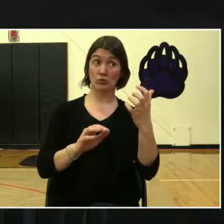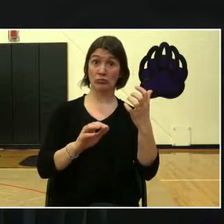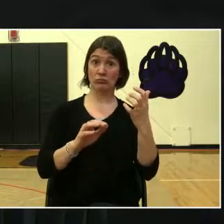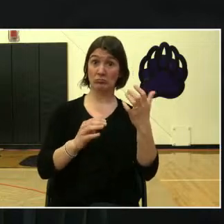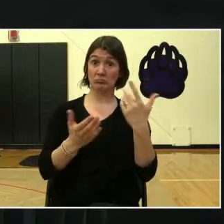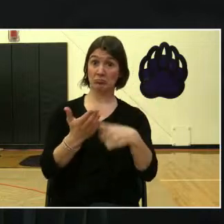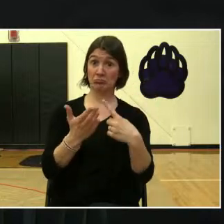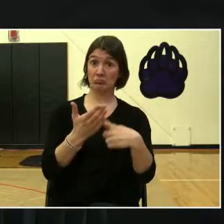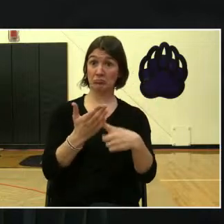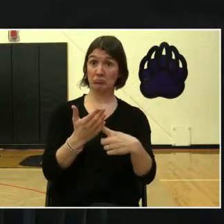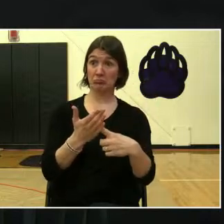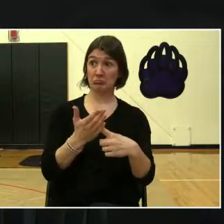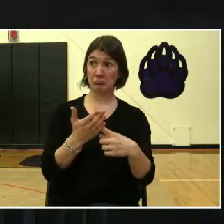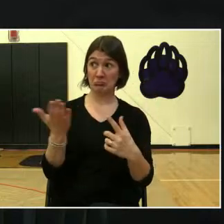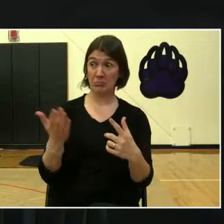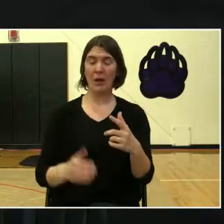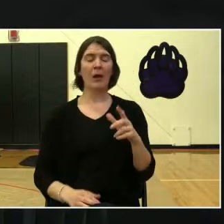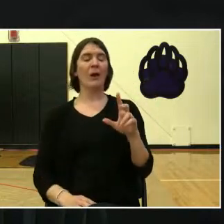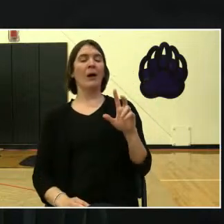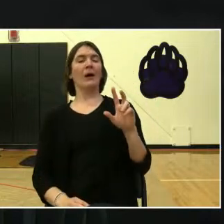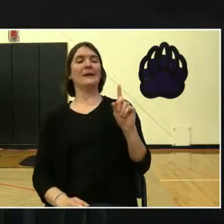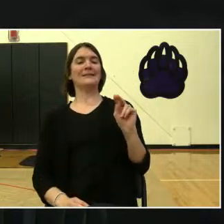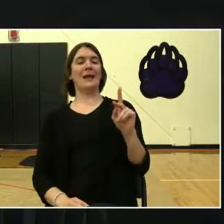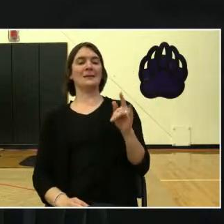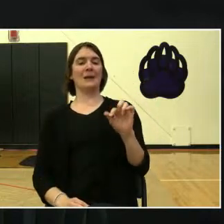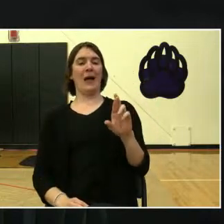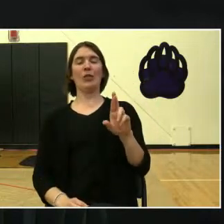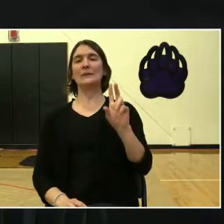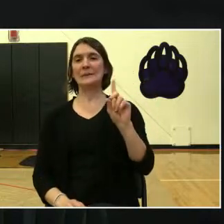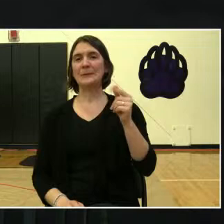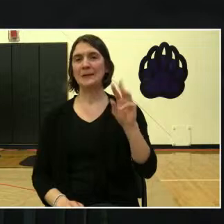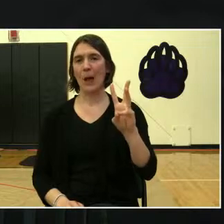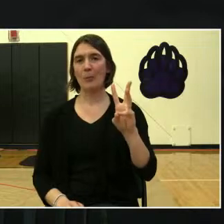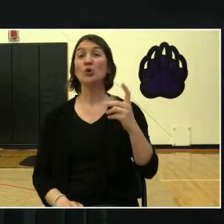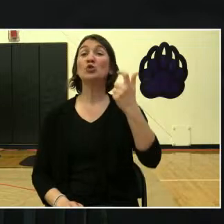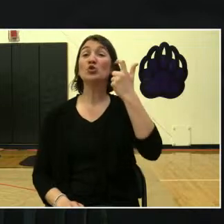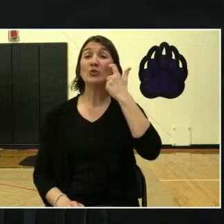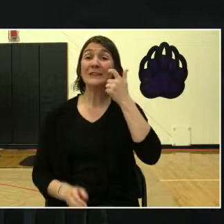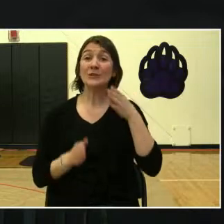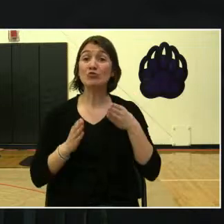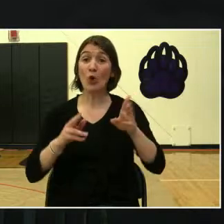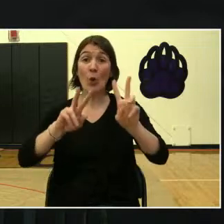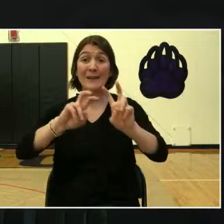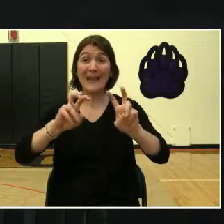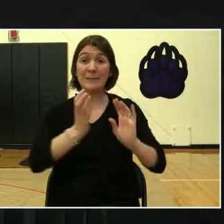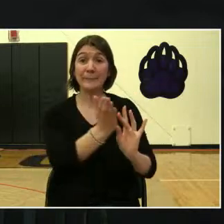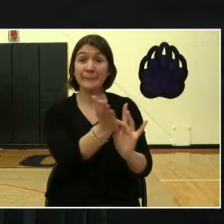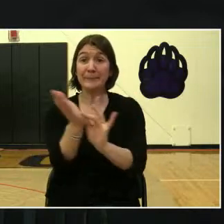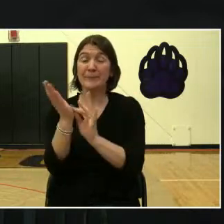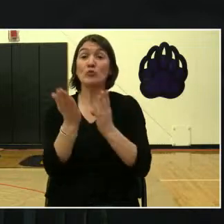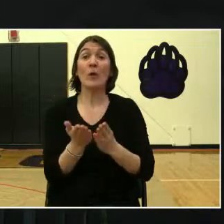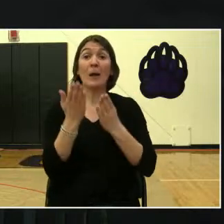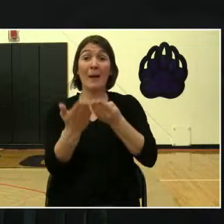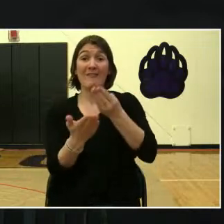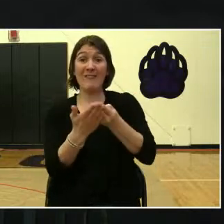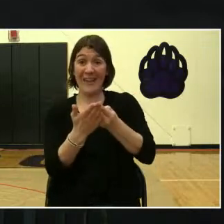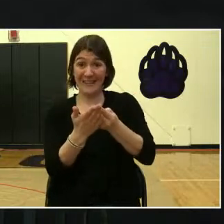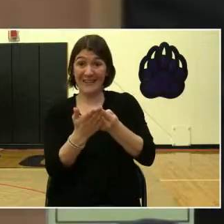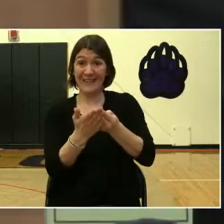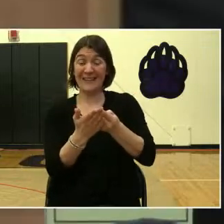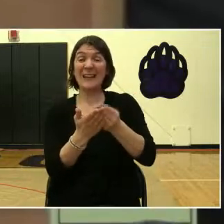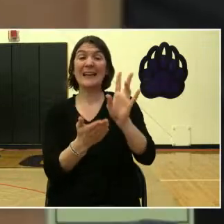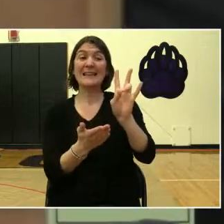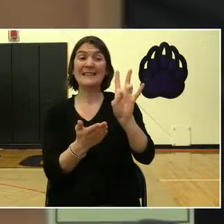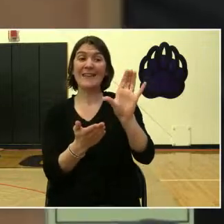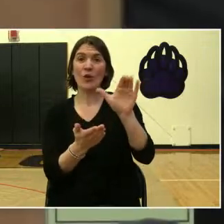possible so the recent um roadway assessment recommend a funding level of